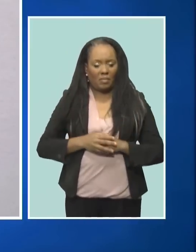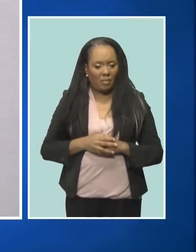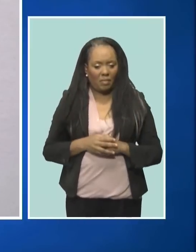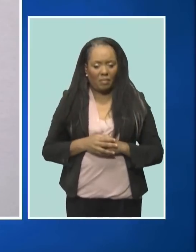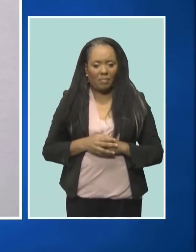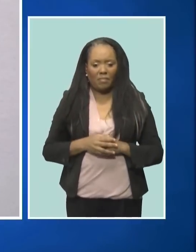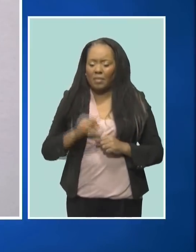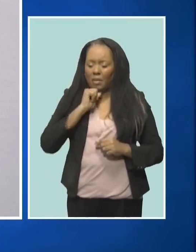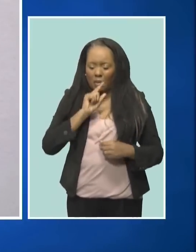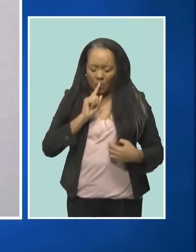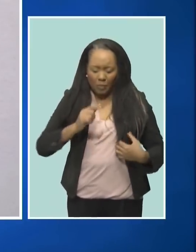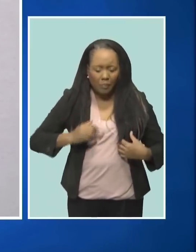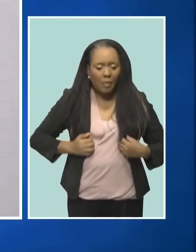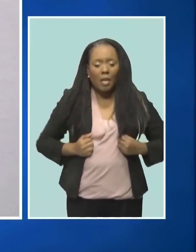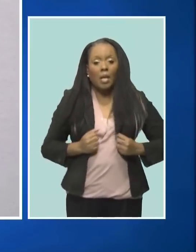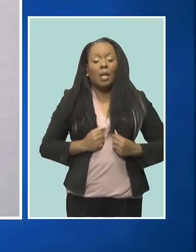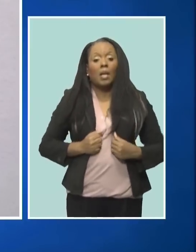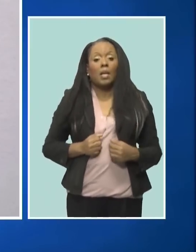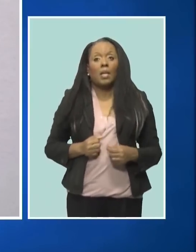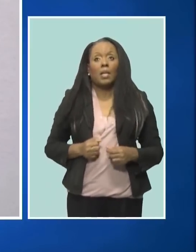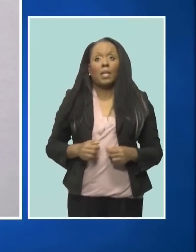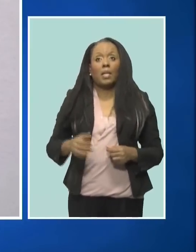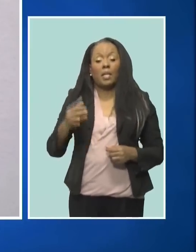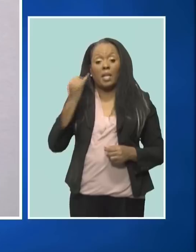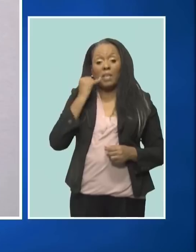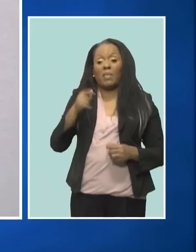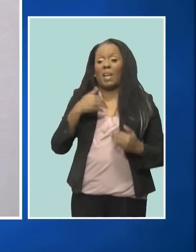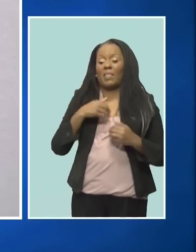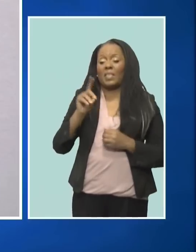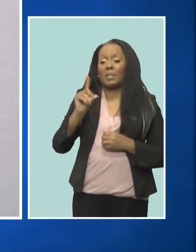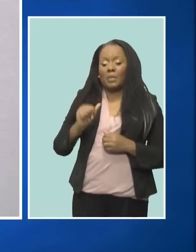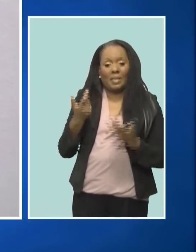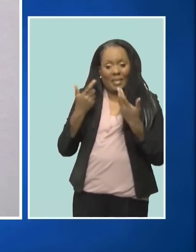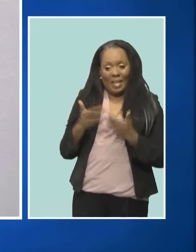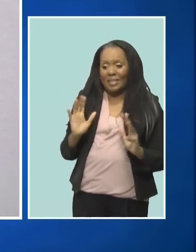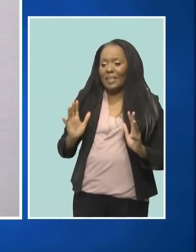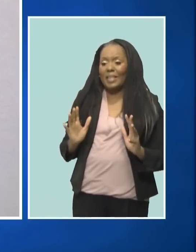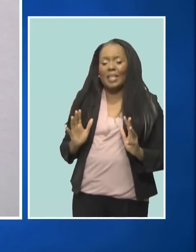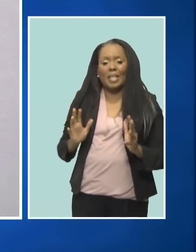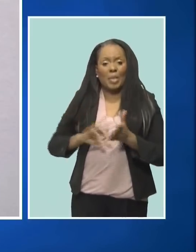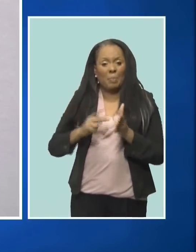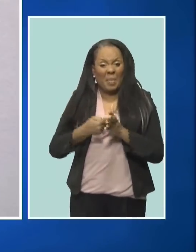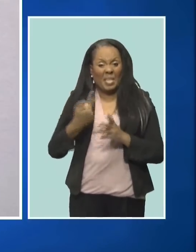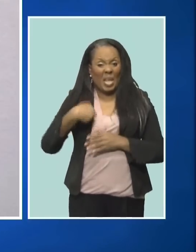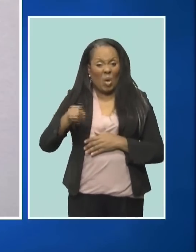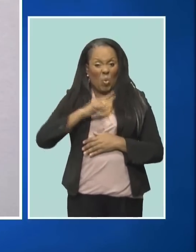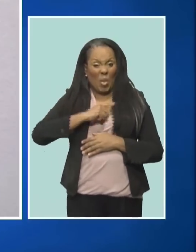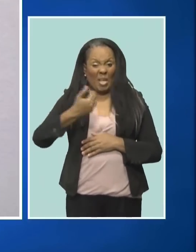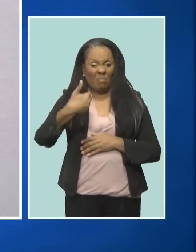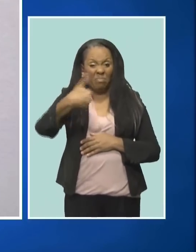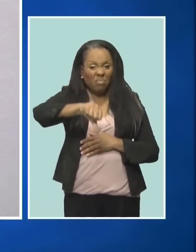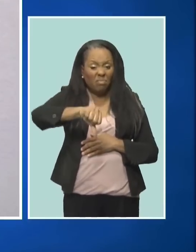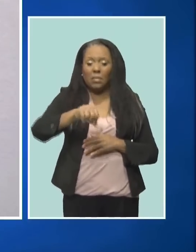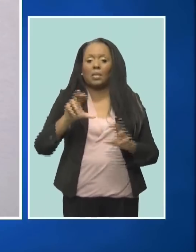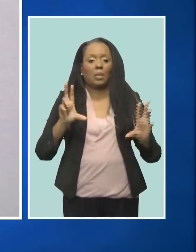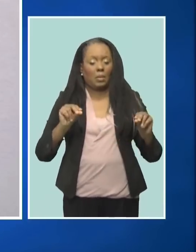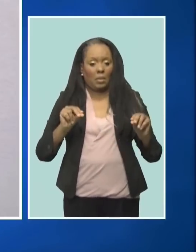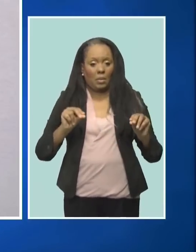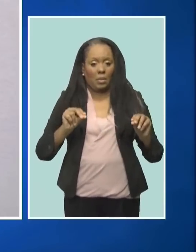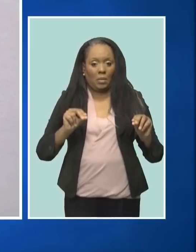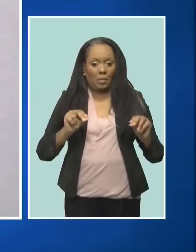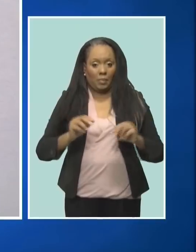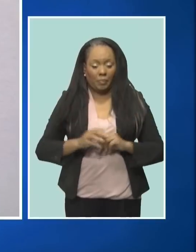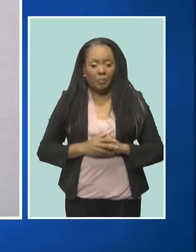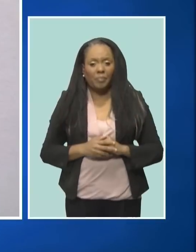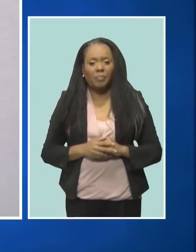reiterate that point, that just having a disability alone does not preclude someone from having insurance, right? If you consider